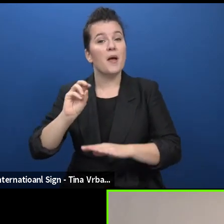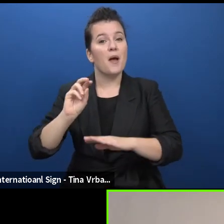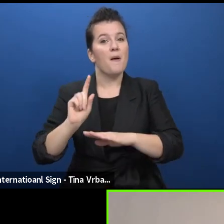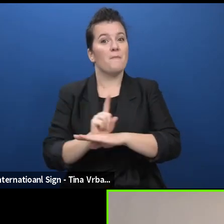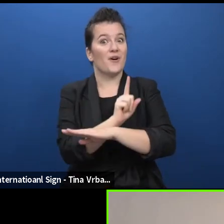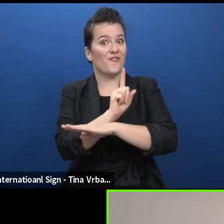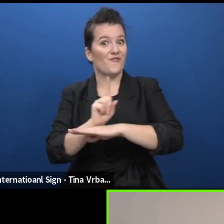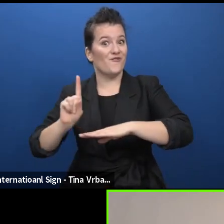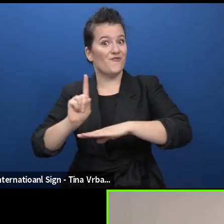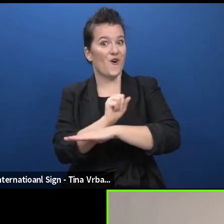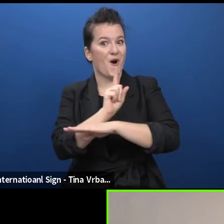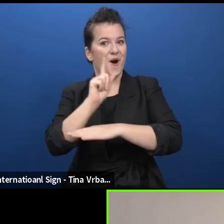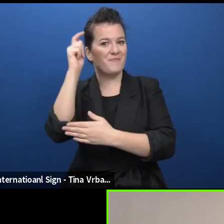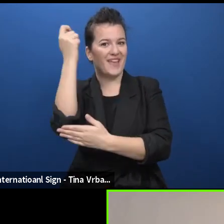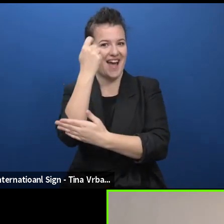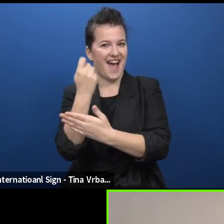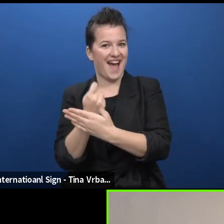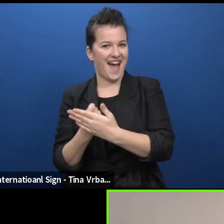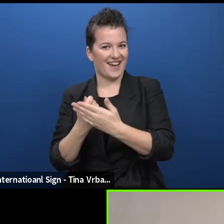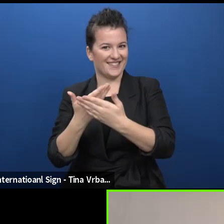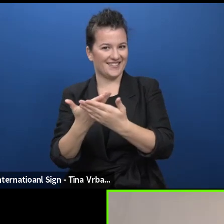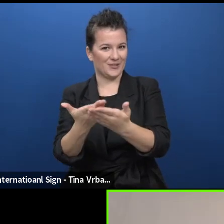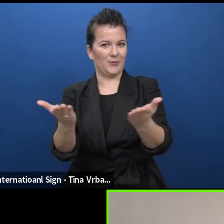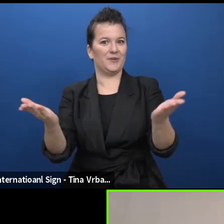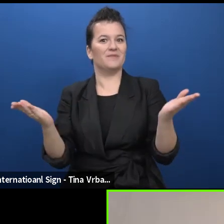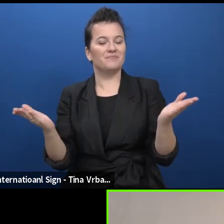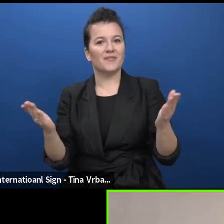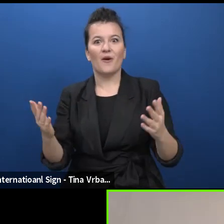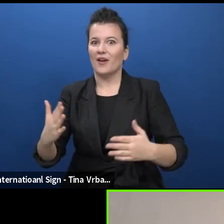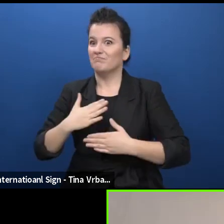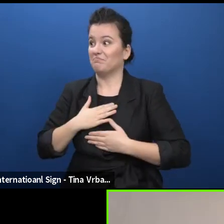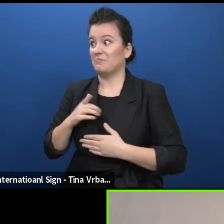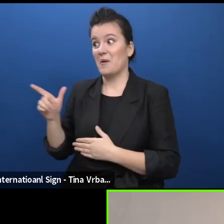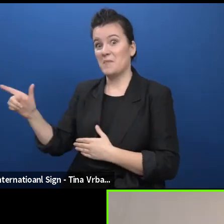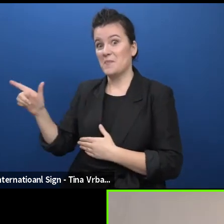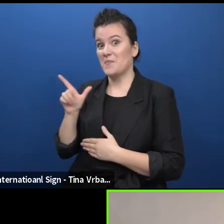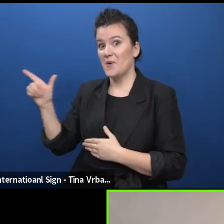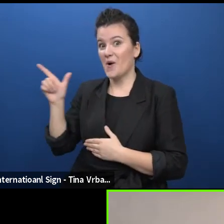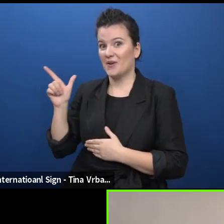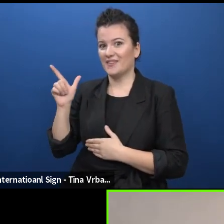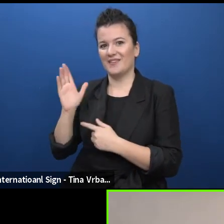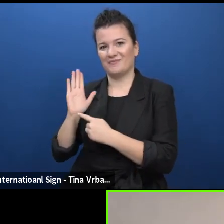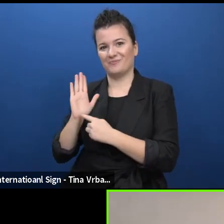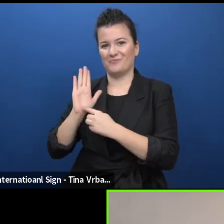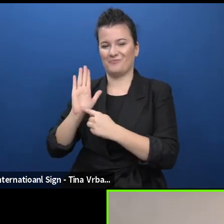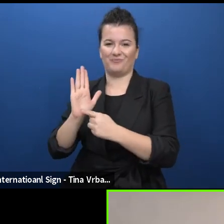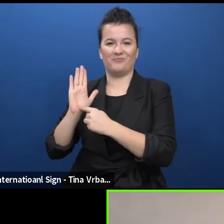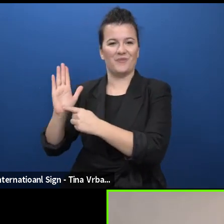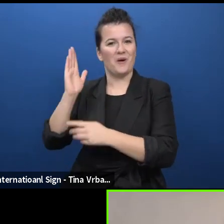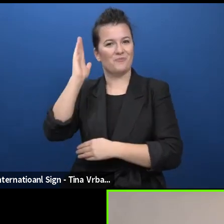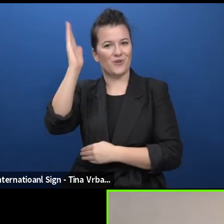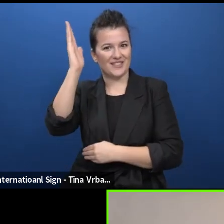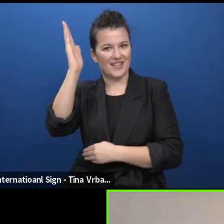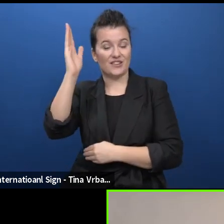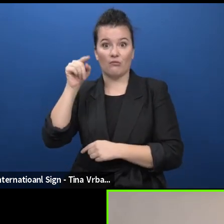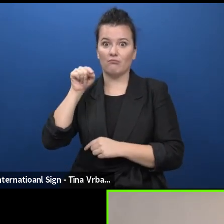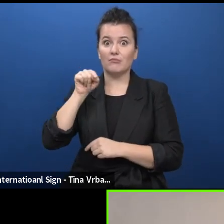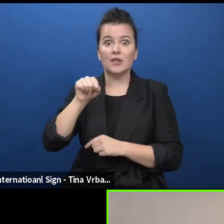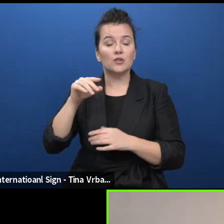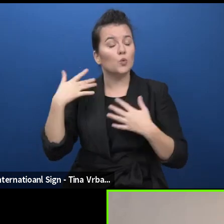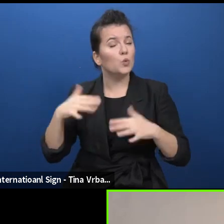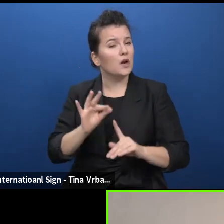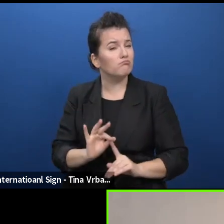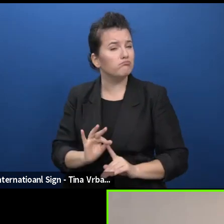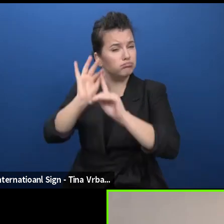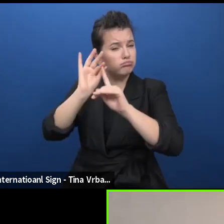We are delighted and excited to be the presenters of this important and unique event. We say unique because this is the